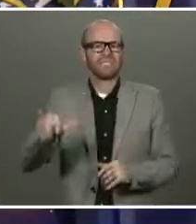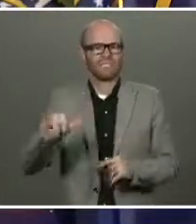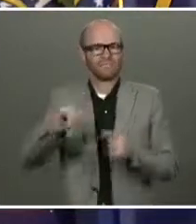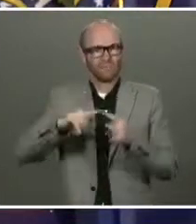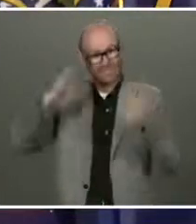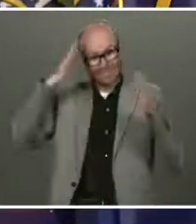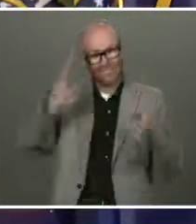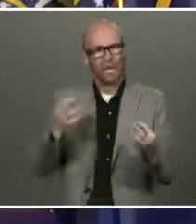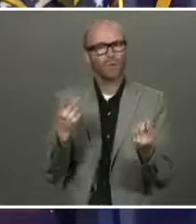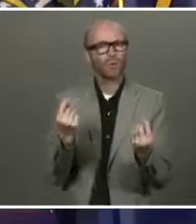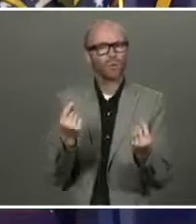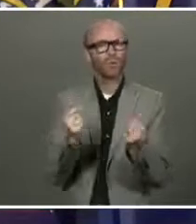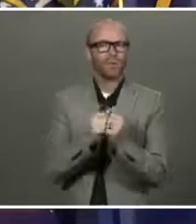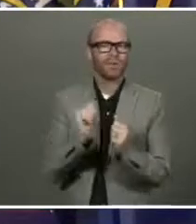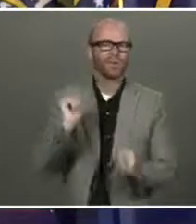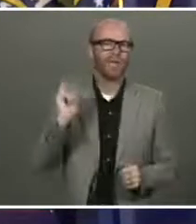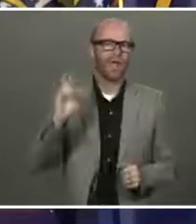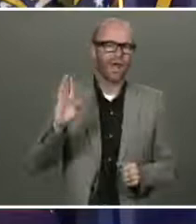to regulate